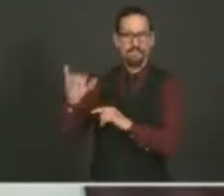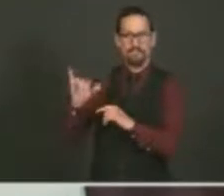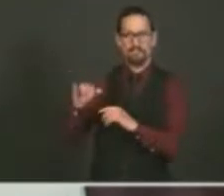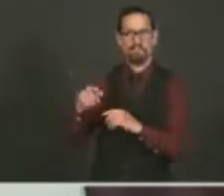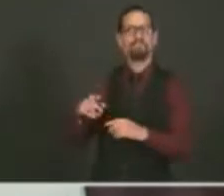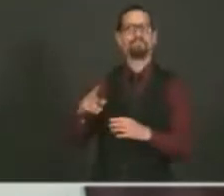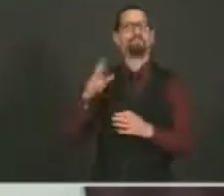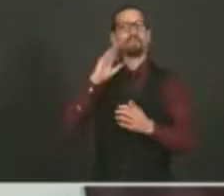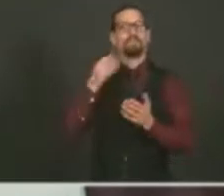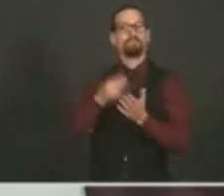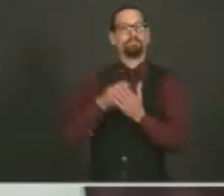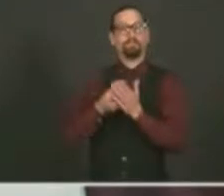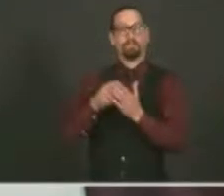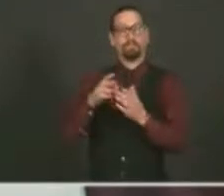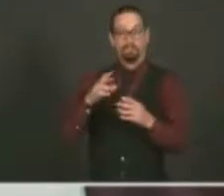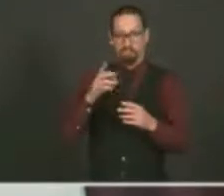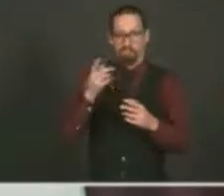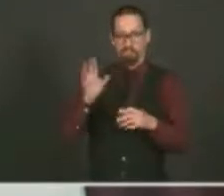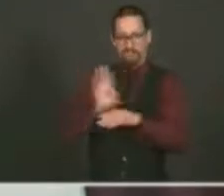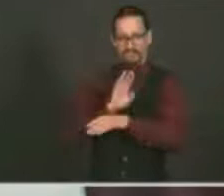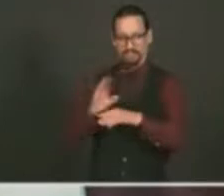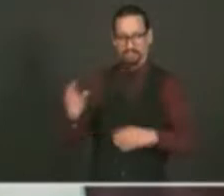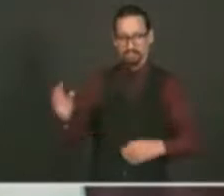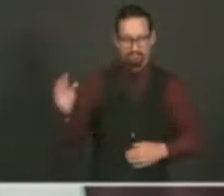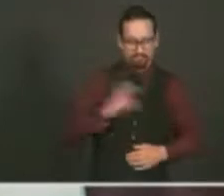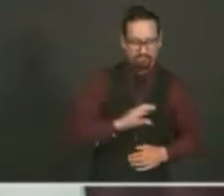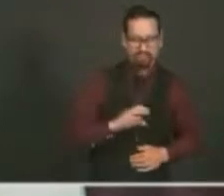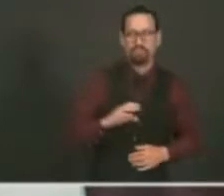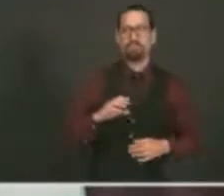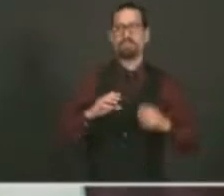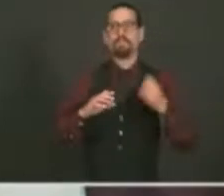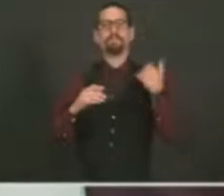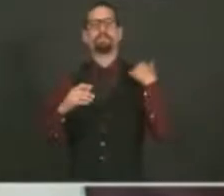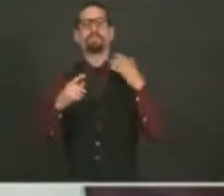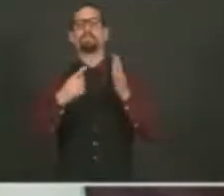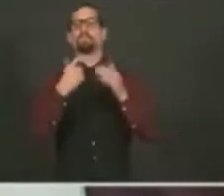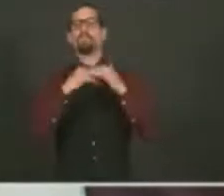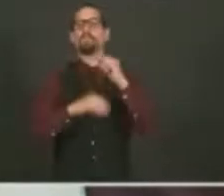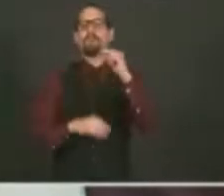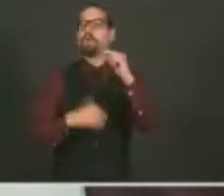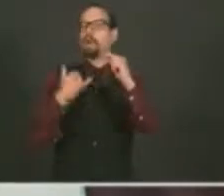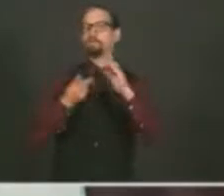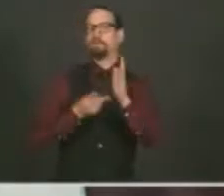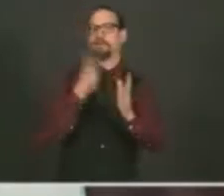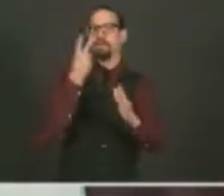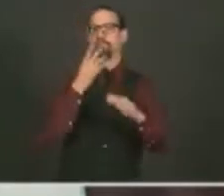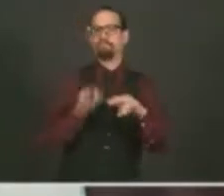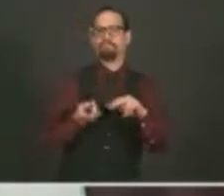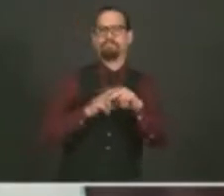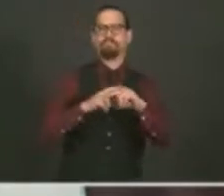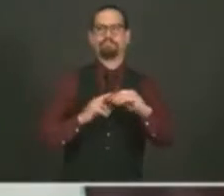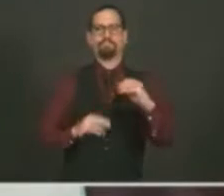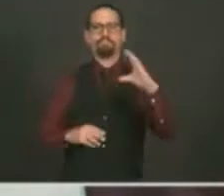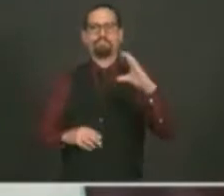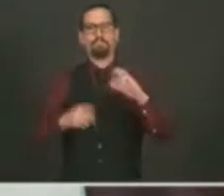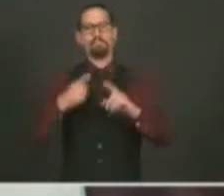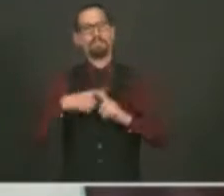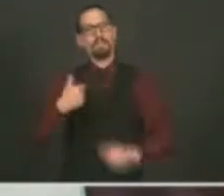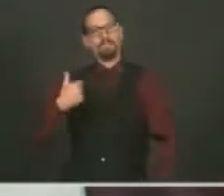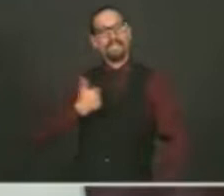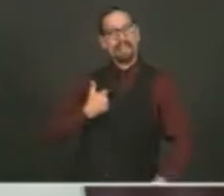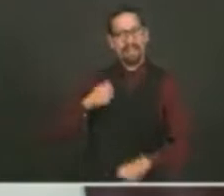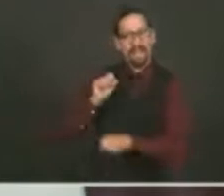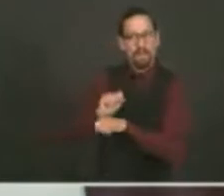for. We've expanded it to sole proprietors, expanded it to childcare, and we're expanding to nonprofits. So